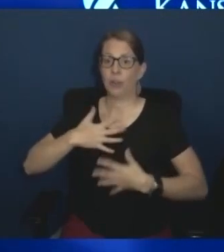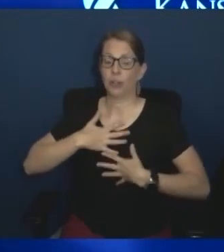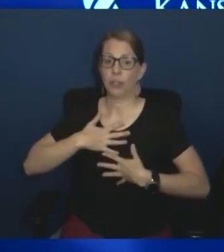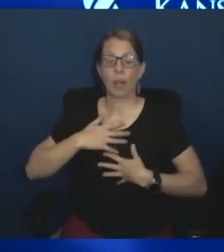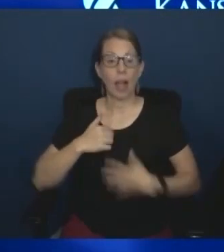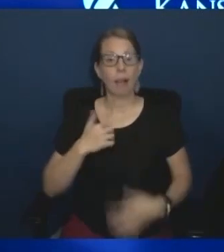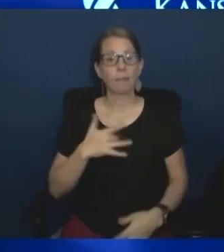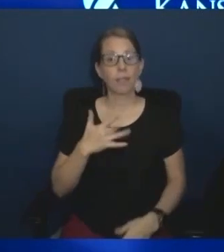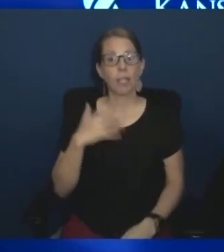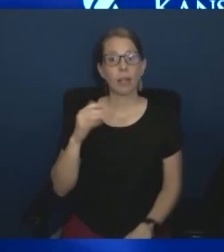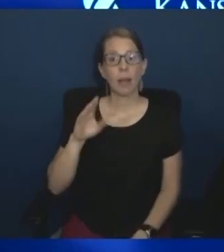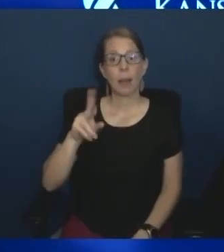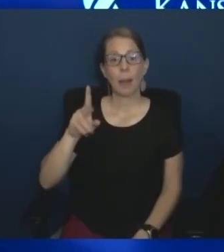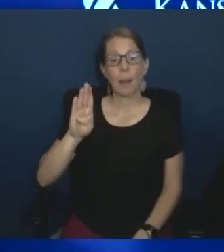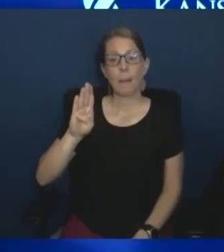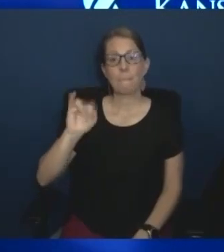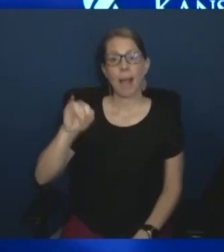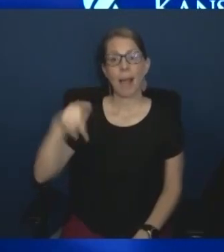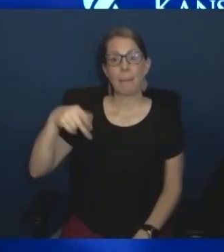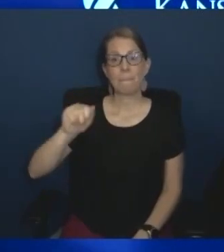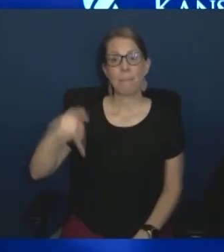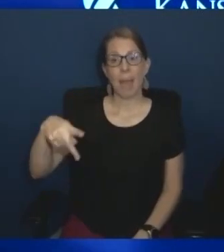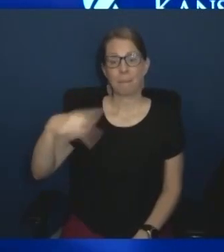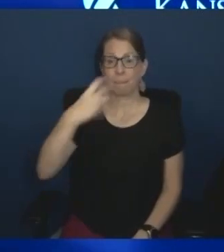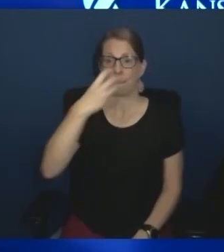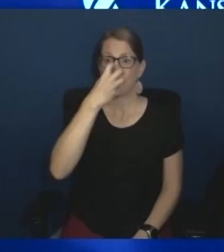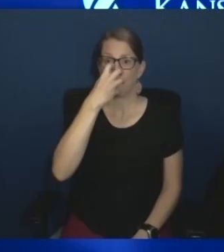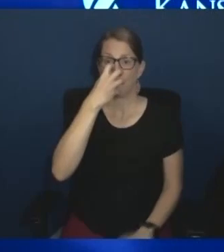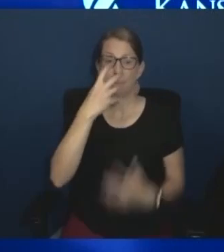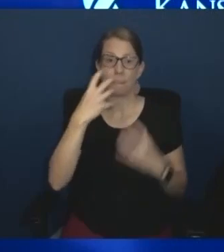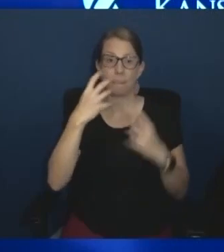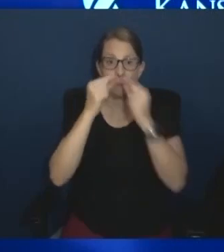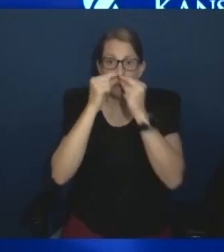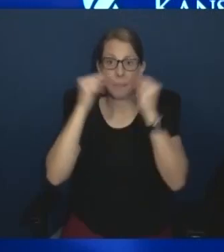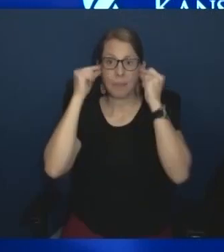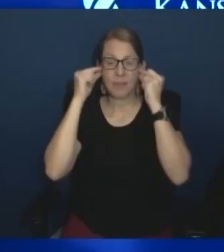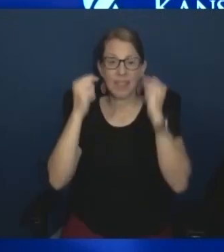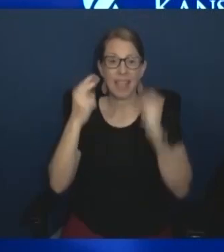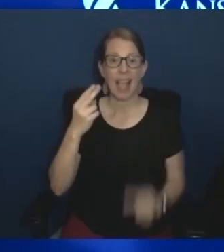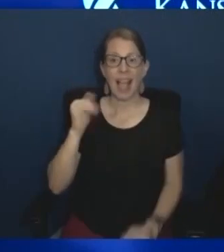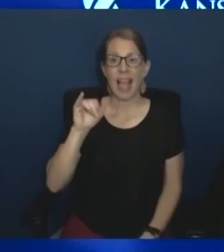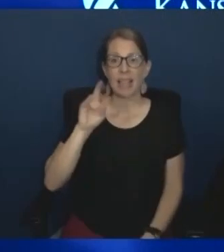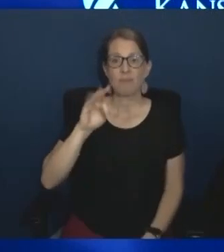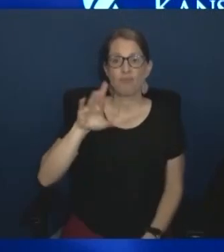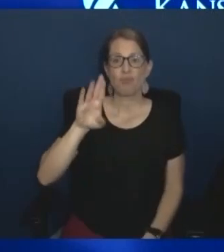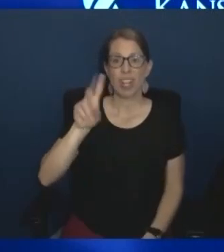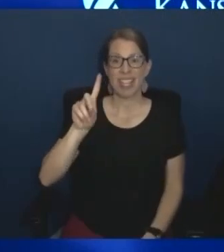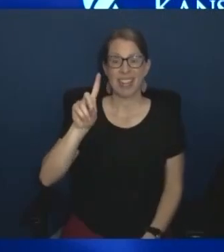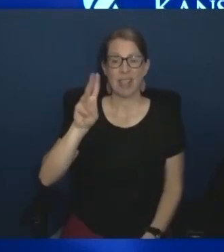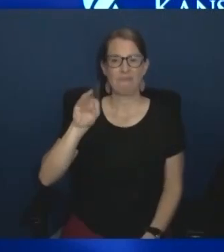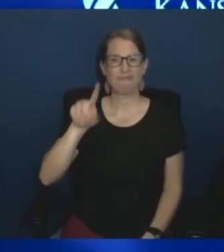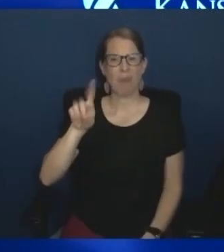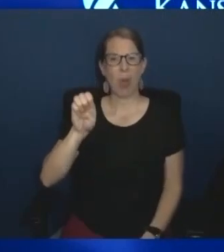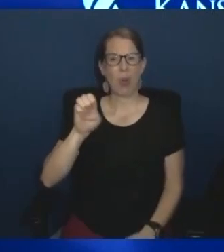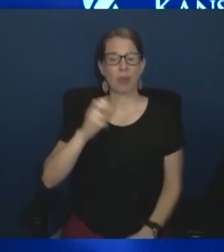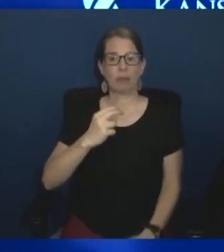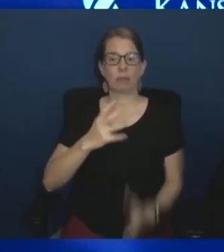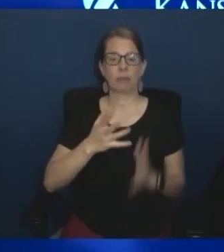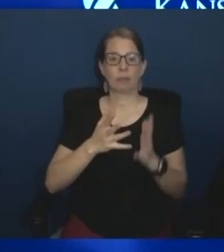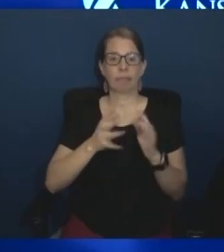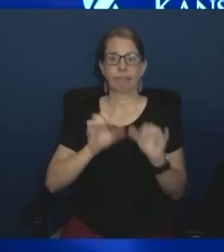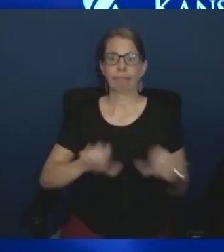BiPAP kind of just is this hybrid mode that we just kind of get stuck in, and